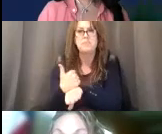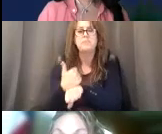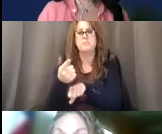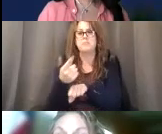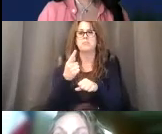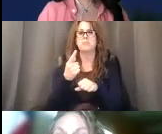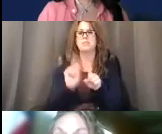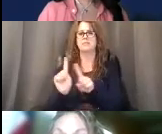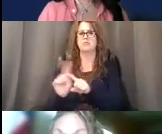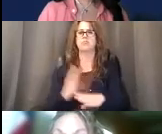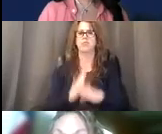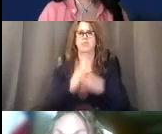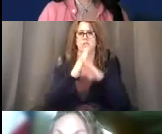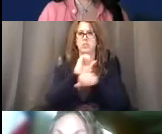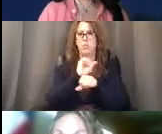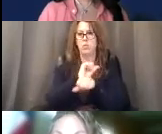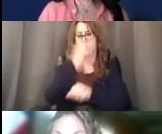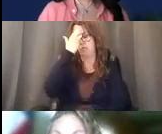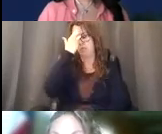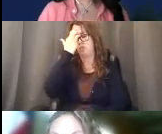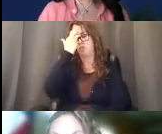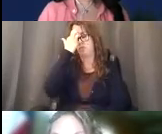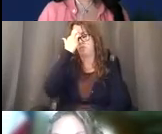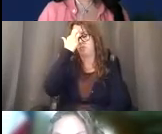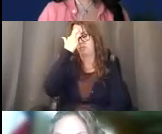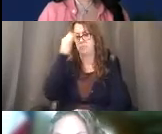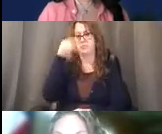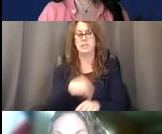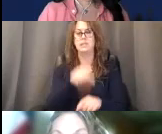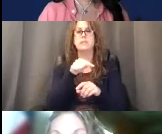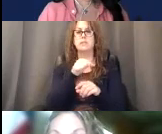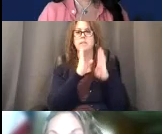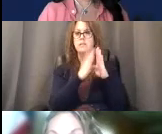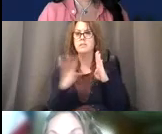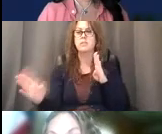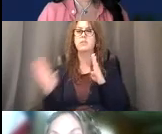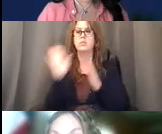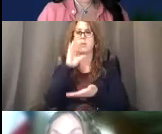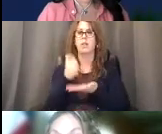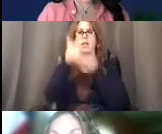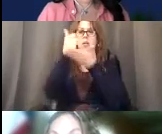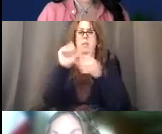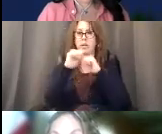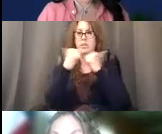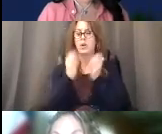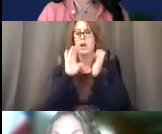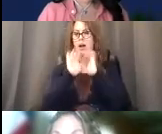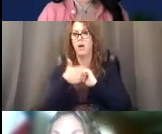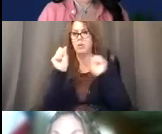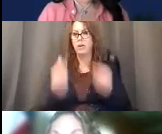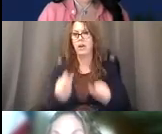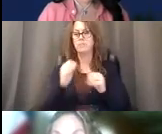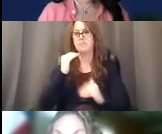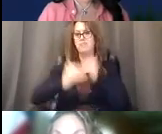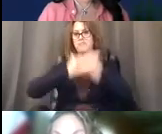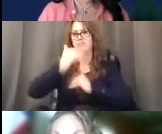work. This series will provide information and ways for agencies to move upstream towards primary prevention to support